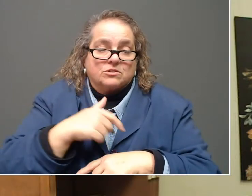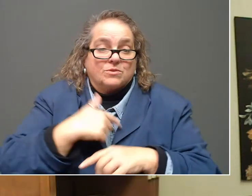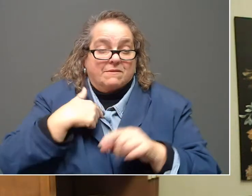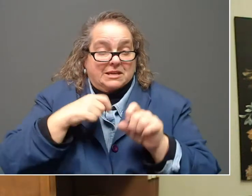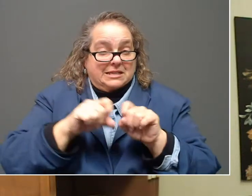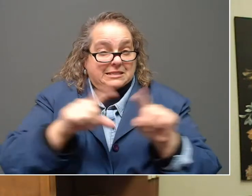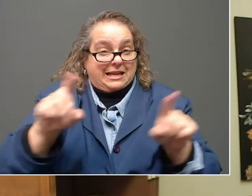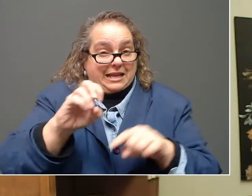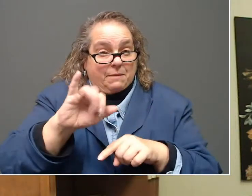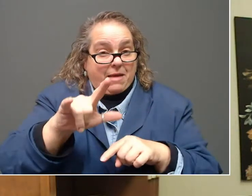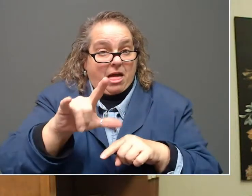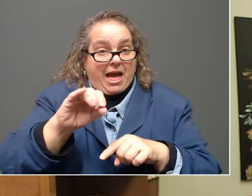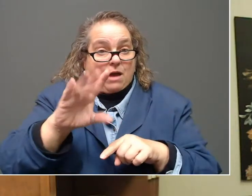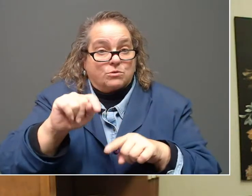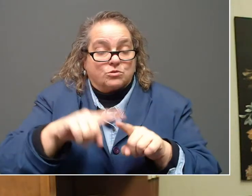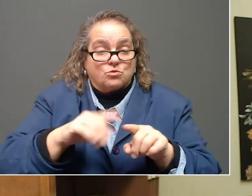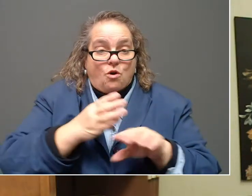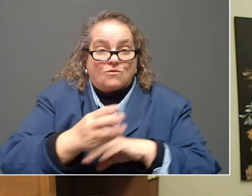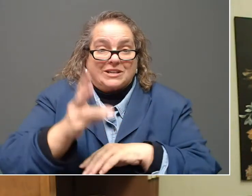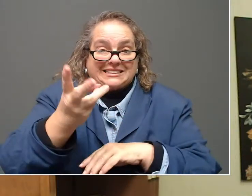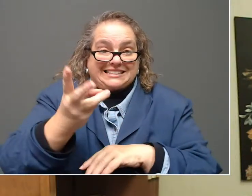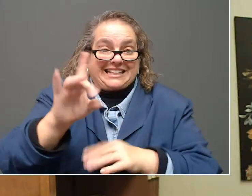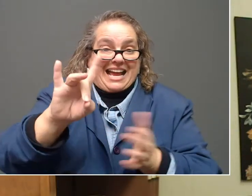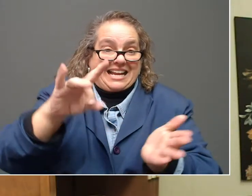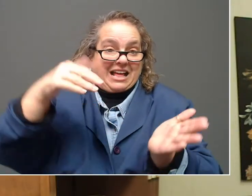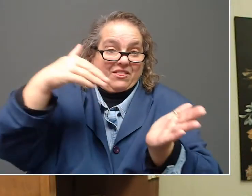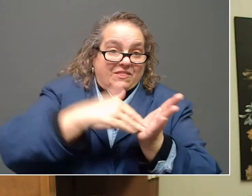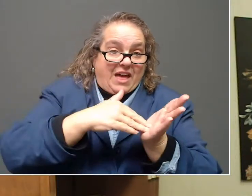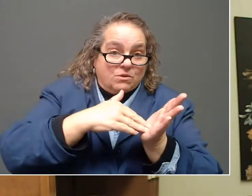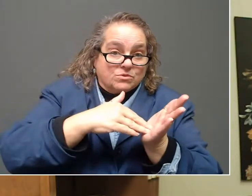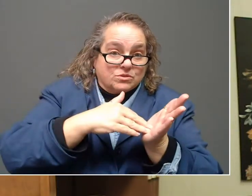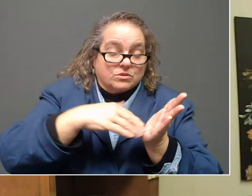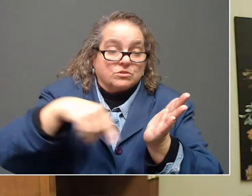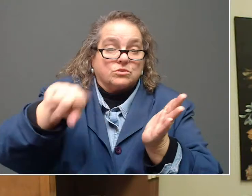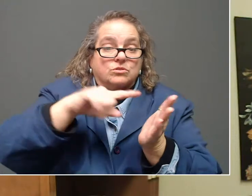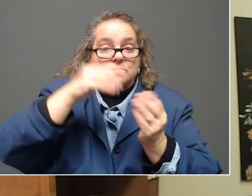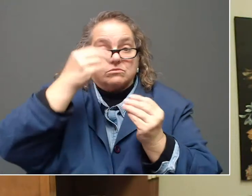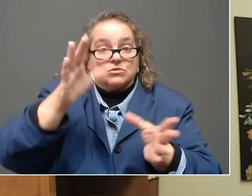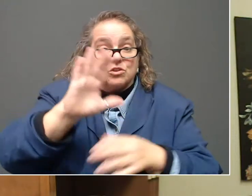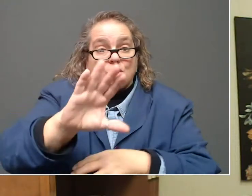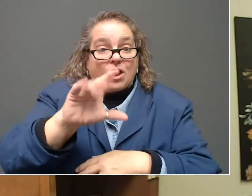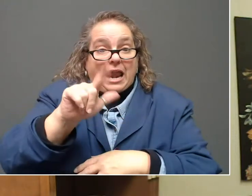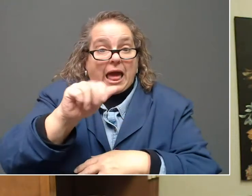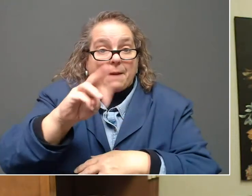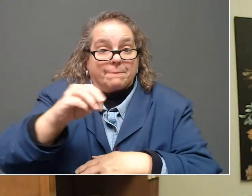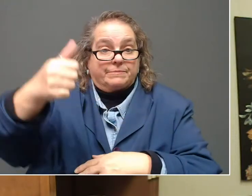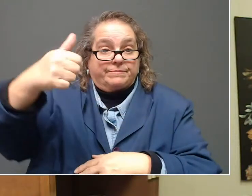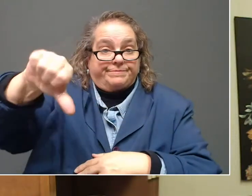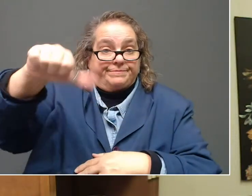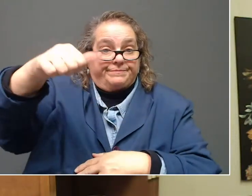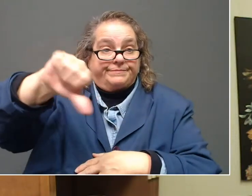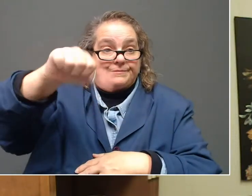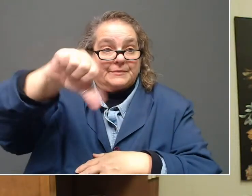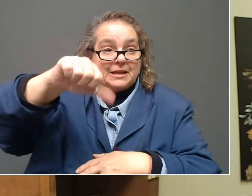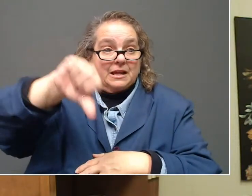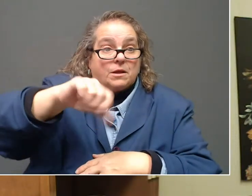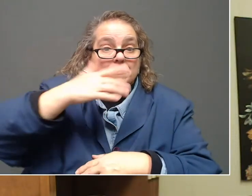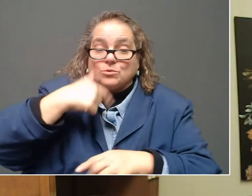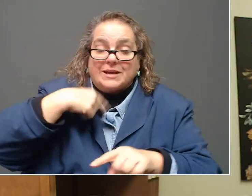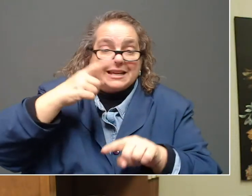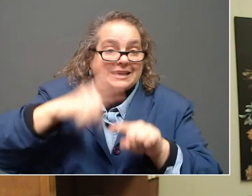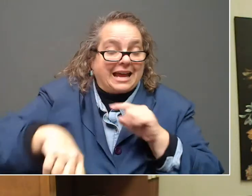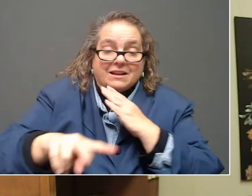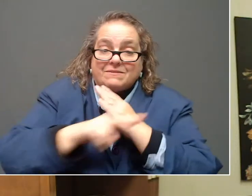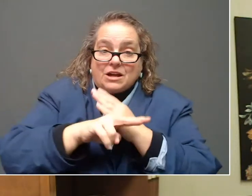and particularly recently with the PUA extension. Just as an example, someone filed a PUA claim in my